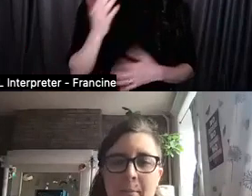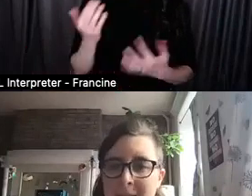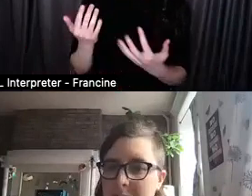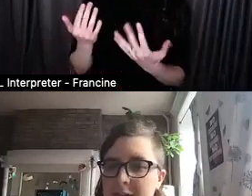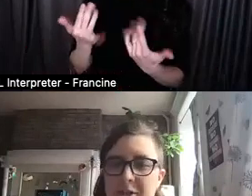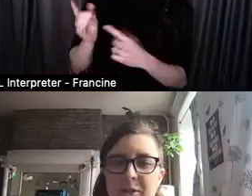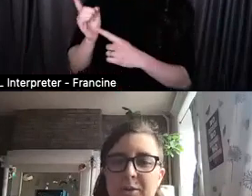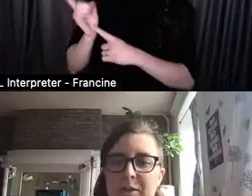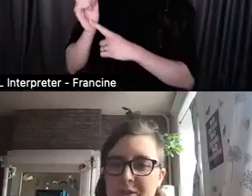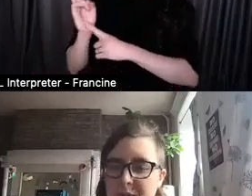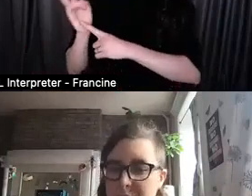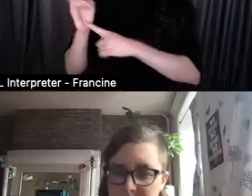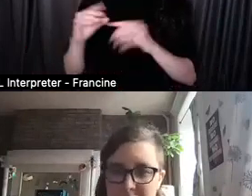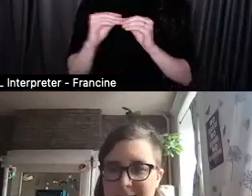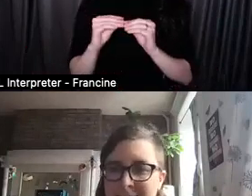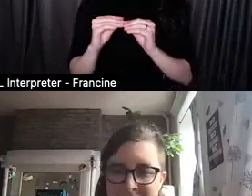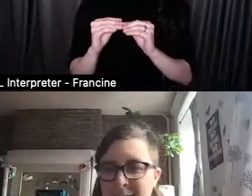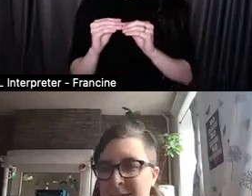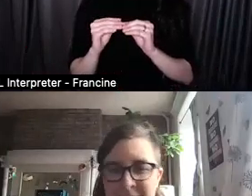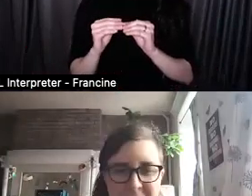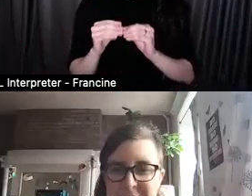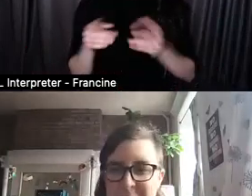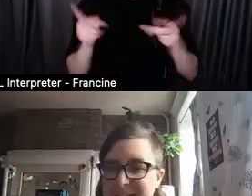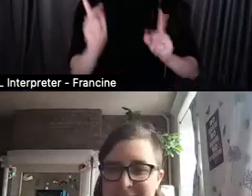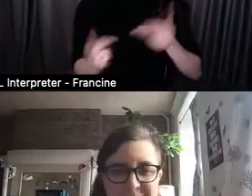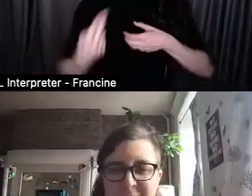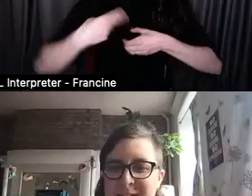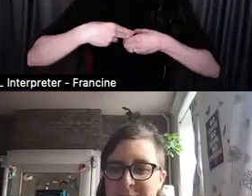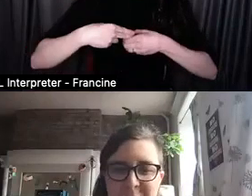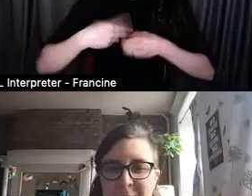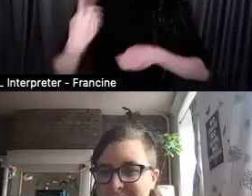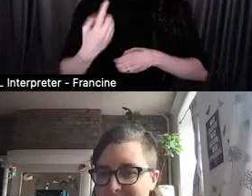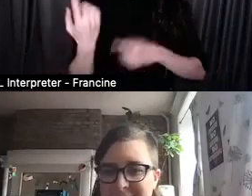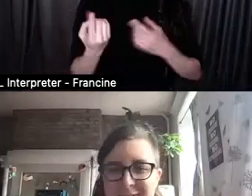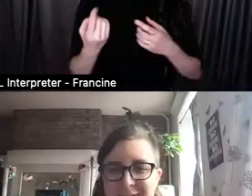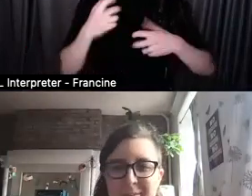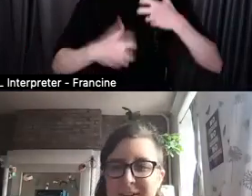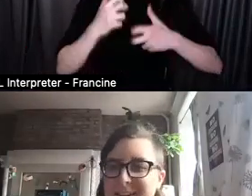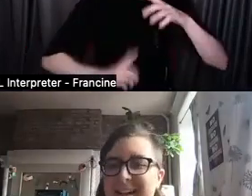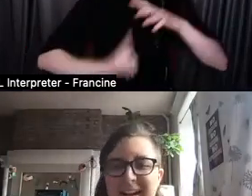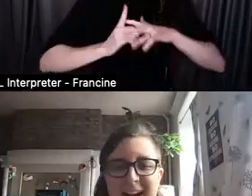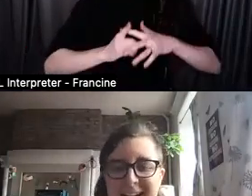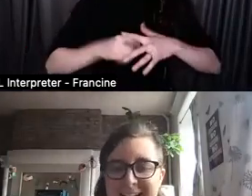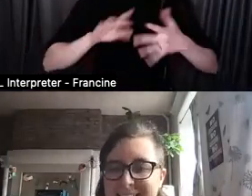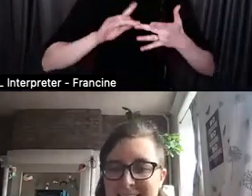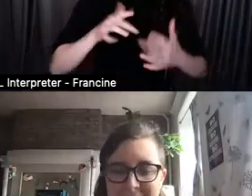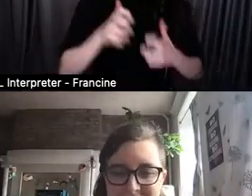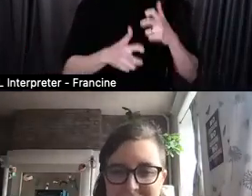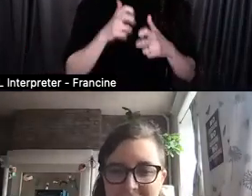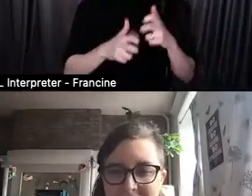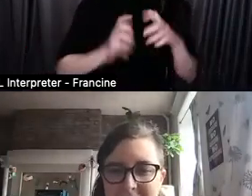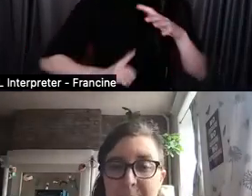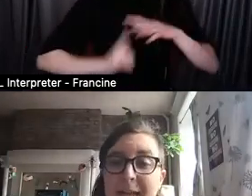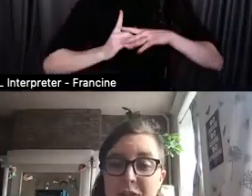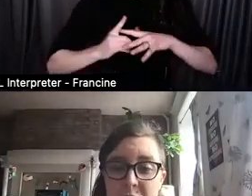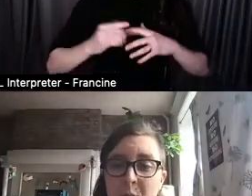another minute or two to join in. We know there's always something, Zoom trouble, internet trouble, and all of